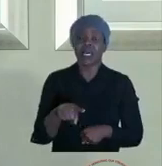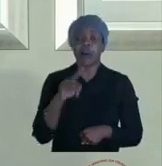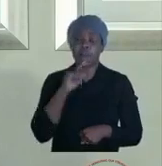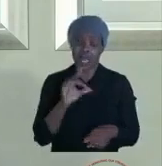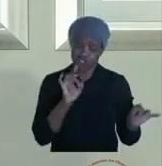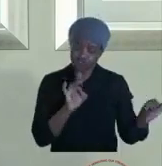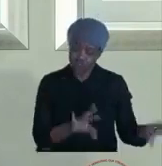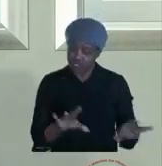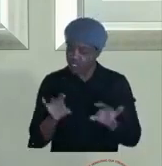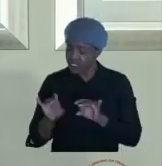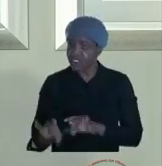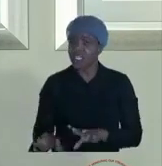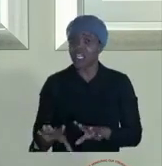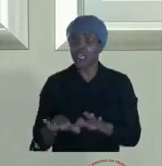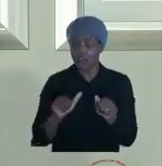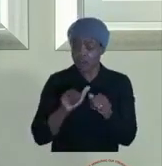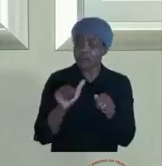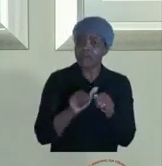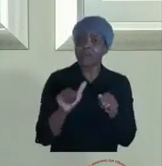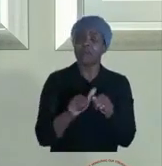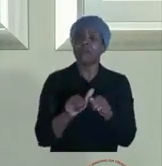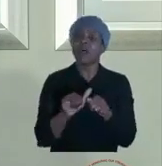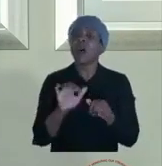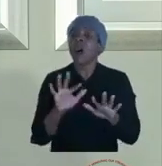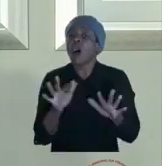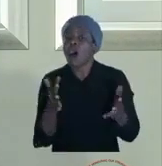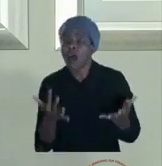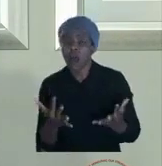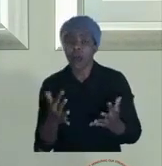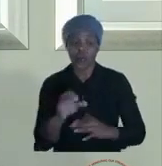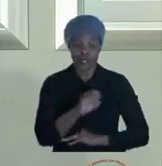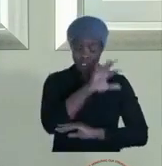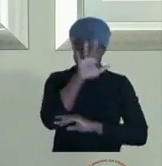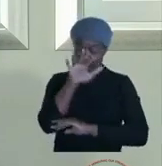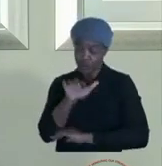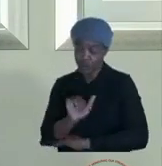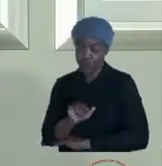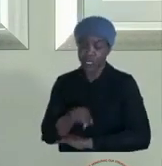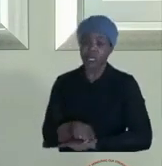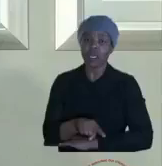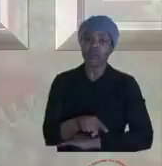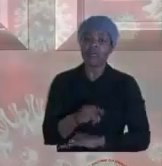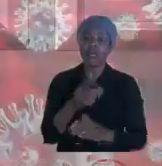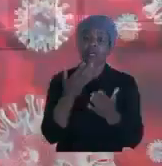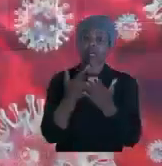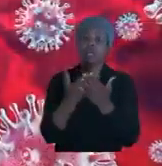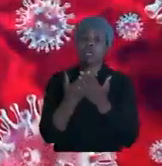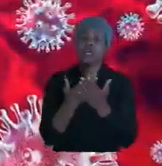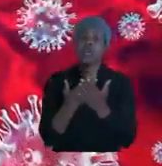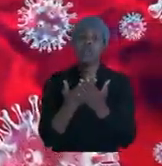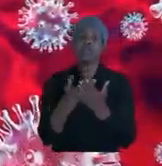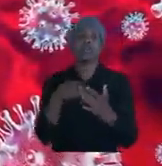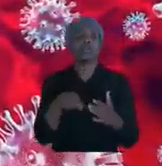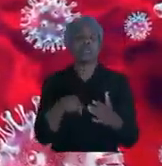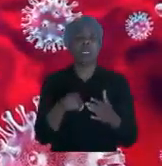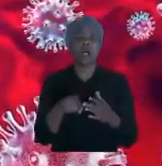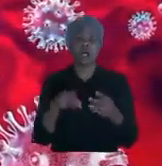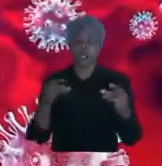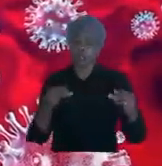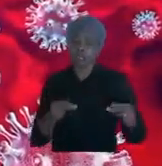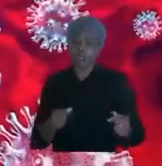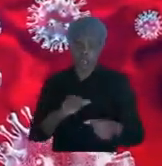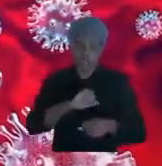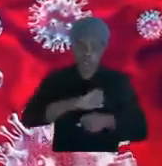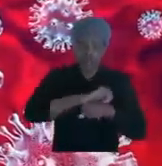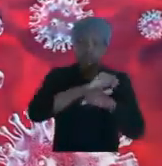life takes place in an environment where the whole country is in the midst of a COVID-19 pandemic,